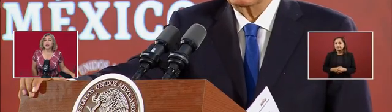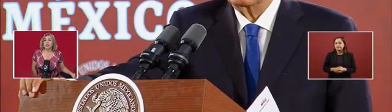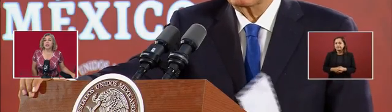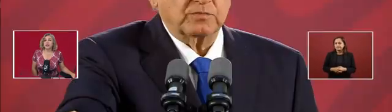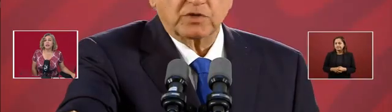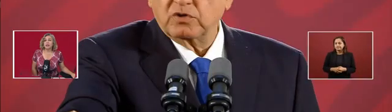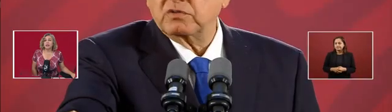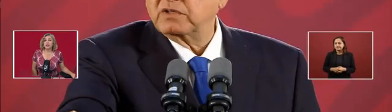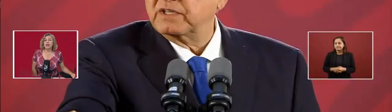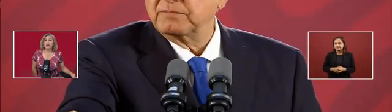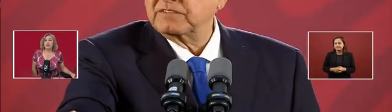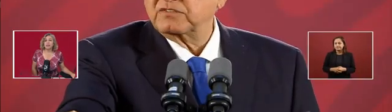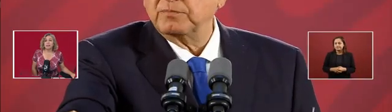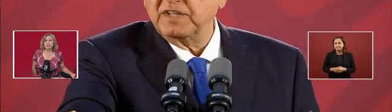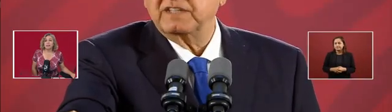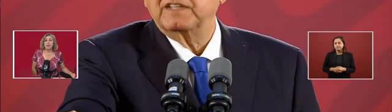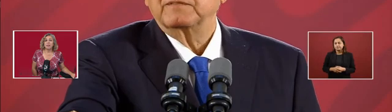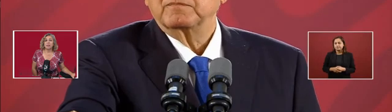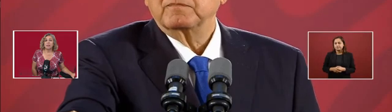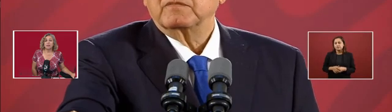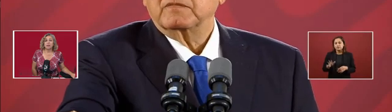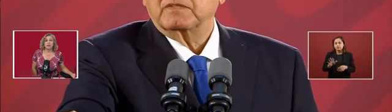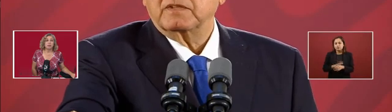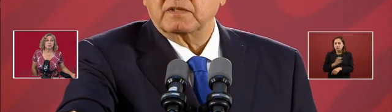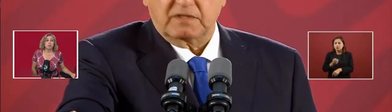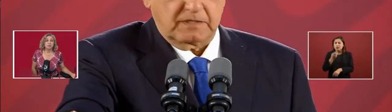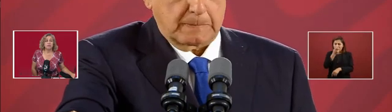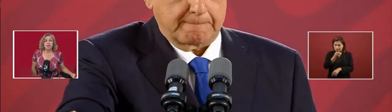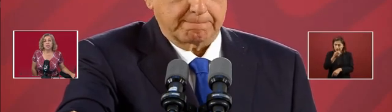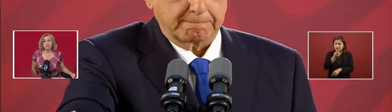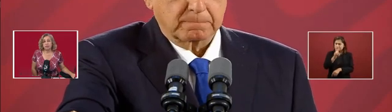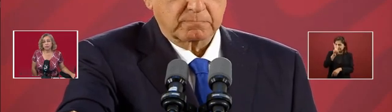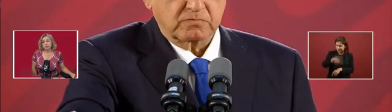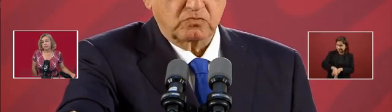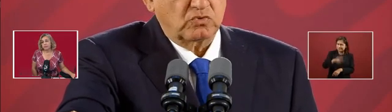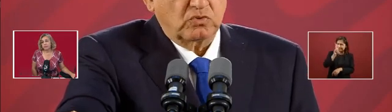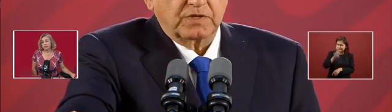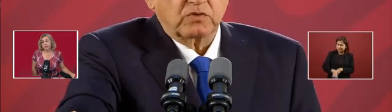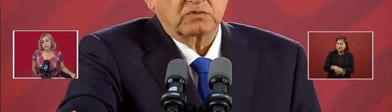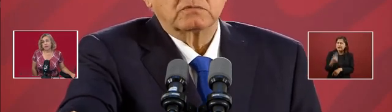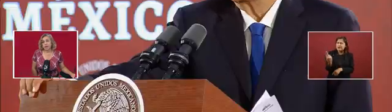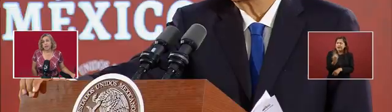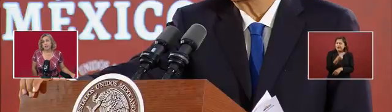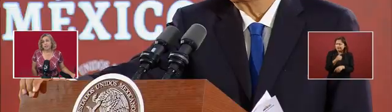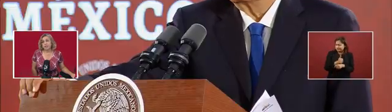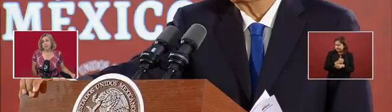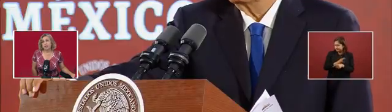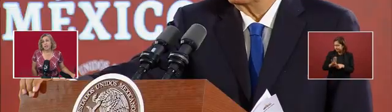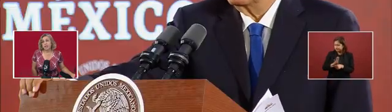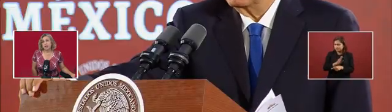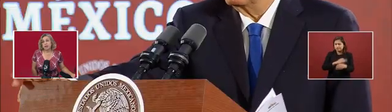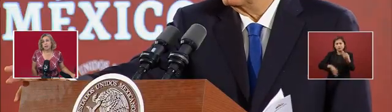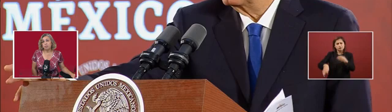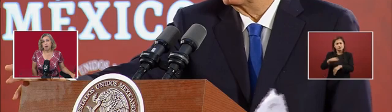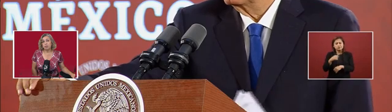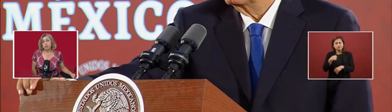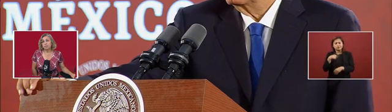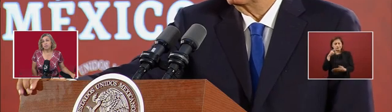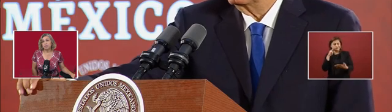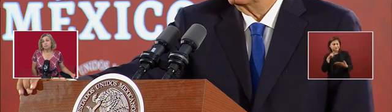y con Gabriel and with Gabriel, para tener la información. in order to have the Y information. acuérdame de los